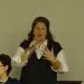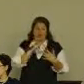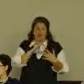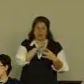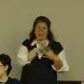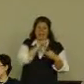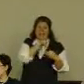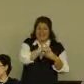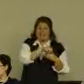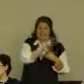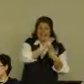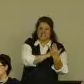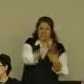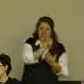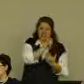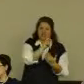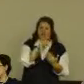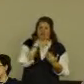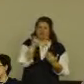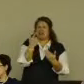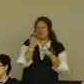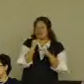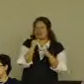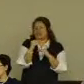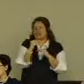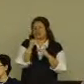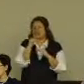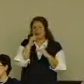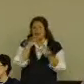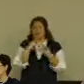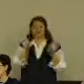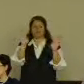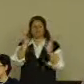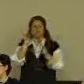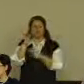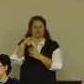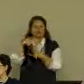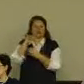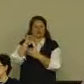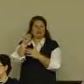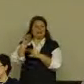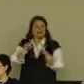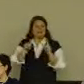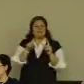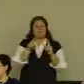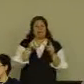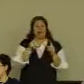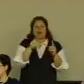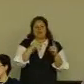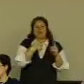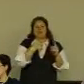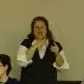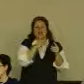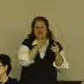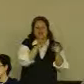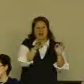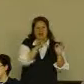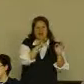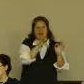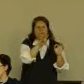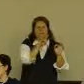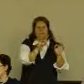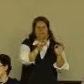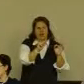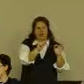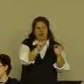hooked into the listservs. So it's more limiting than social media, but in trying to develop a captioned media policy at